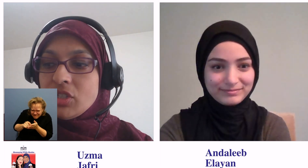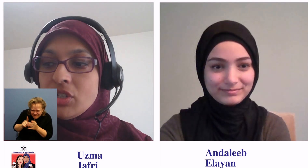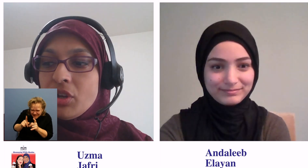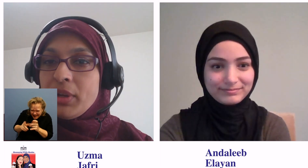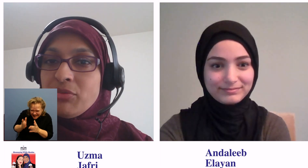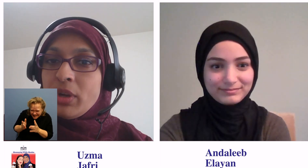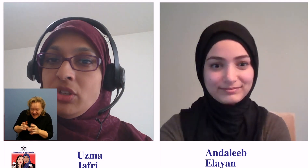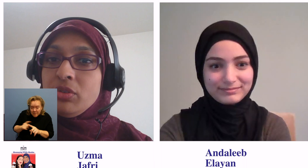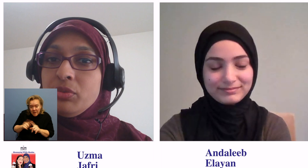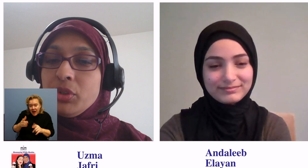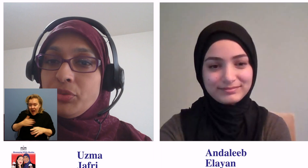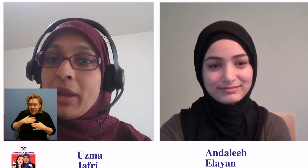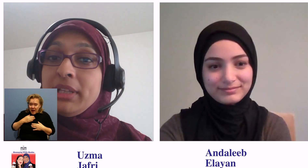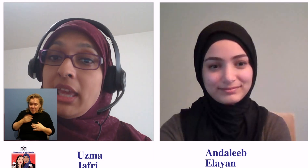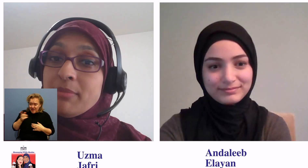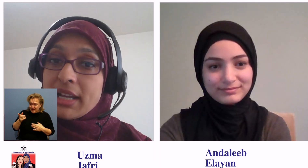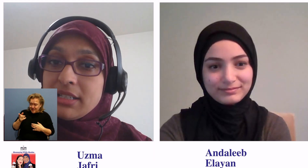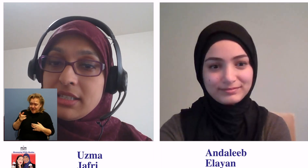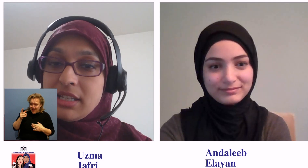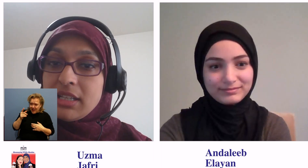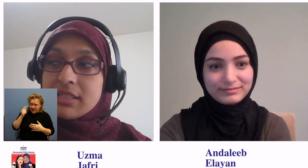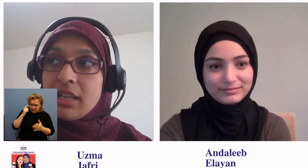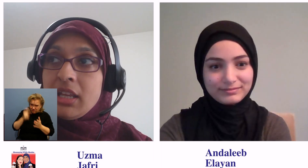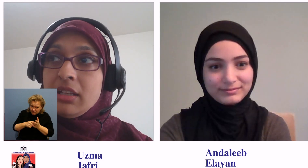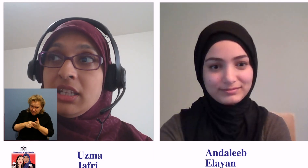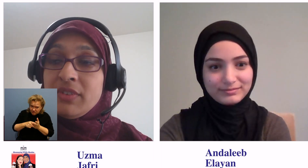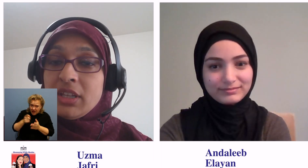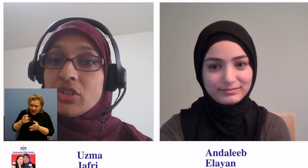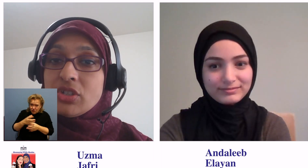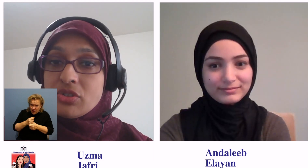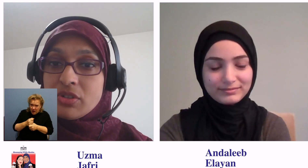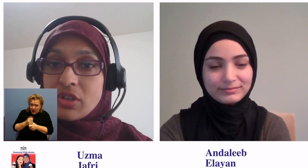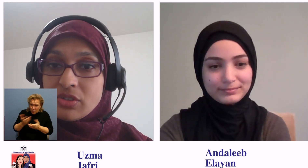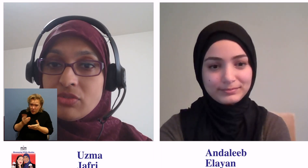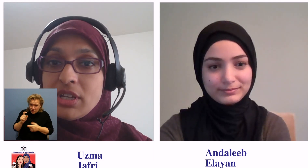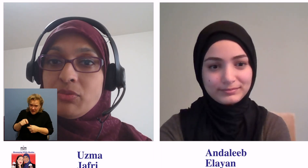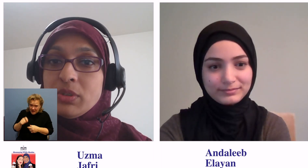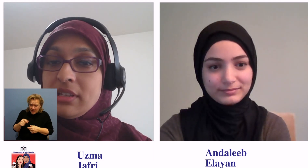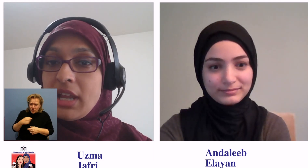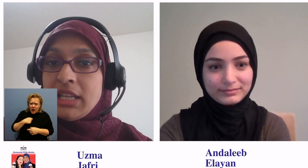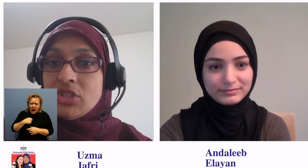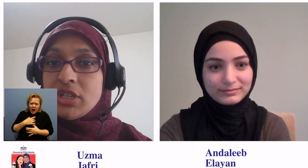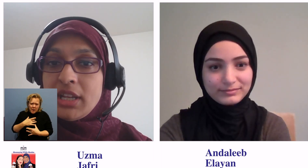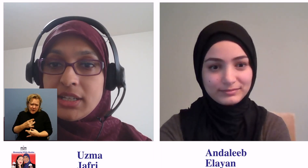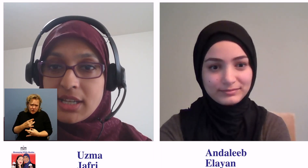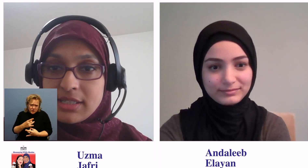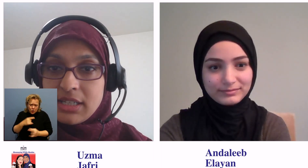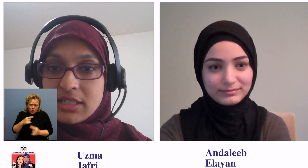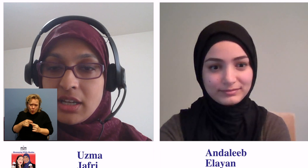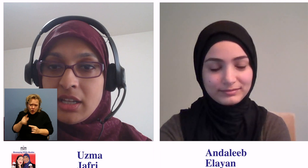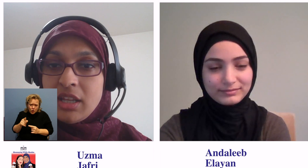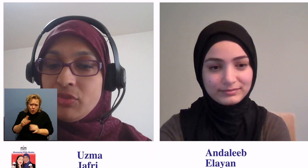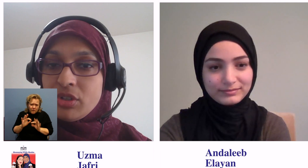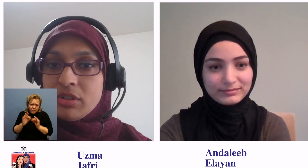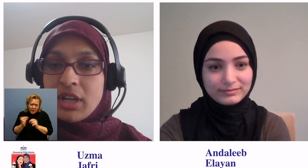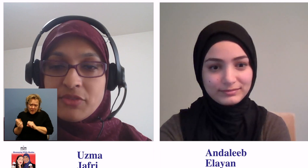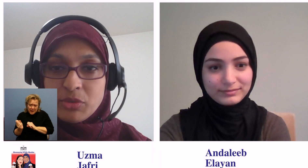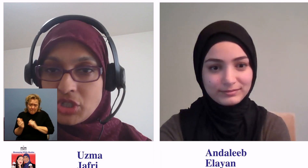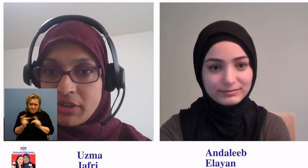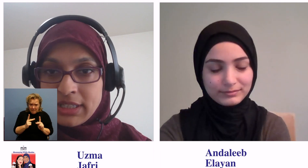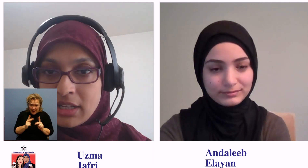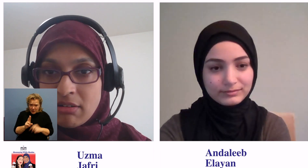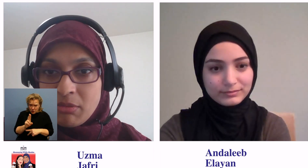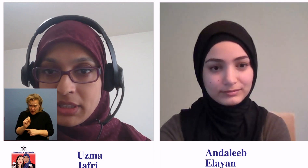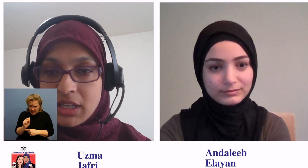to know if when you, your family came back to the States, given that your sister is also deaf, was there any genetic testing done if you're